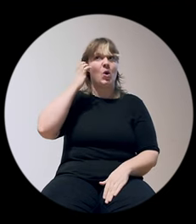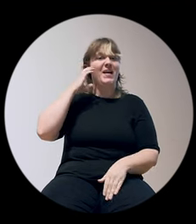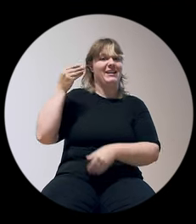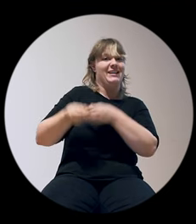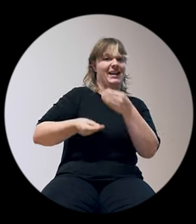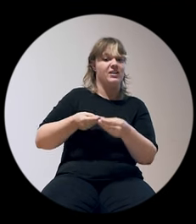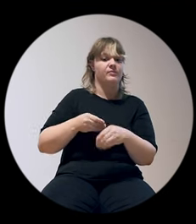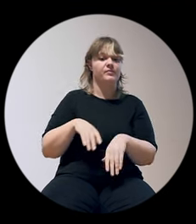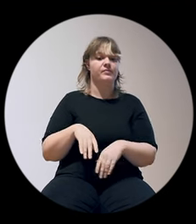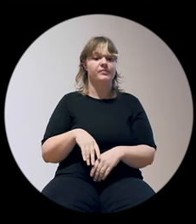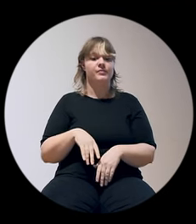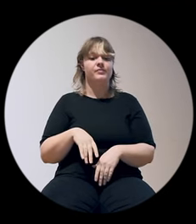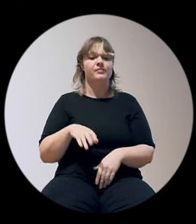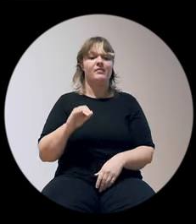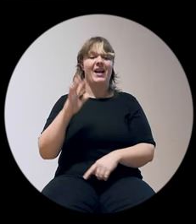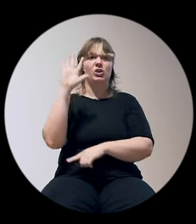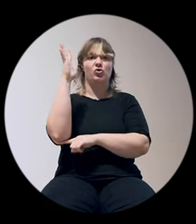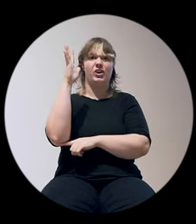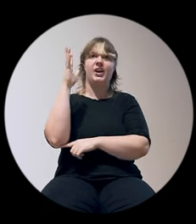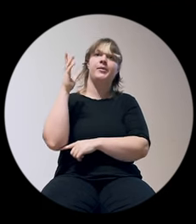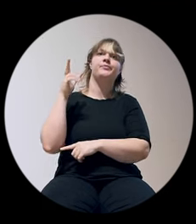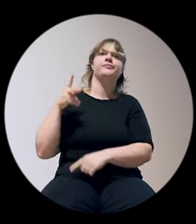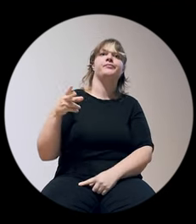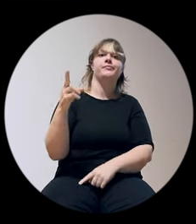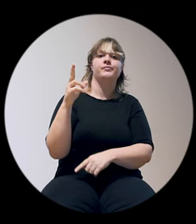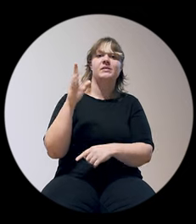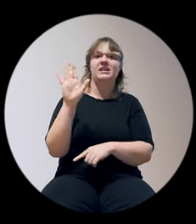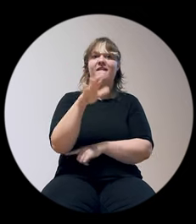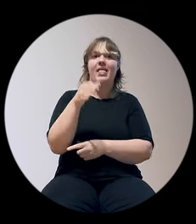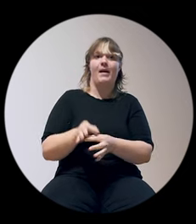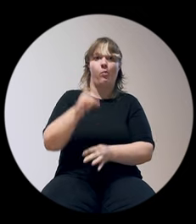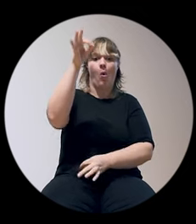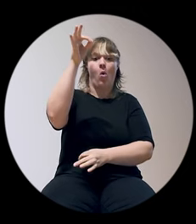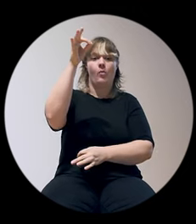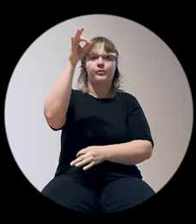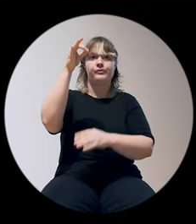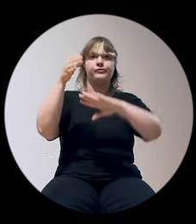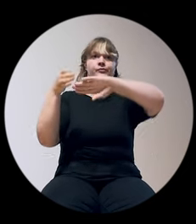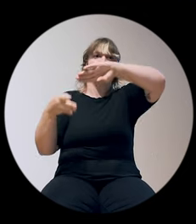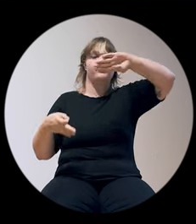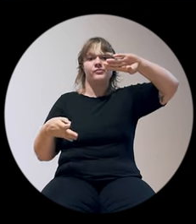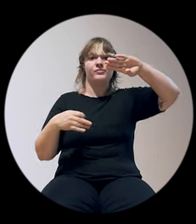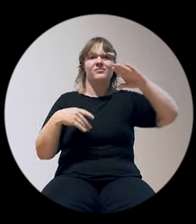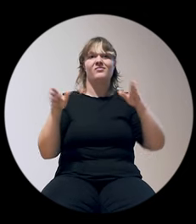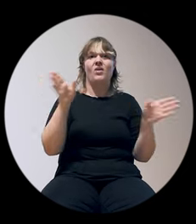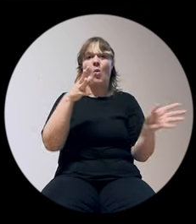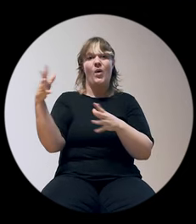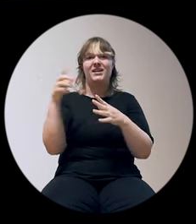Biting a length cut from a tree serving as a flagpole, the bearskin stretches flat across the wall as if in a strong wind, no longer able to move